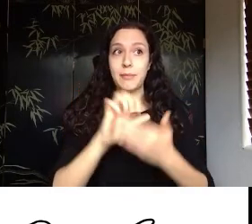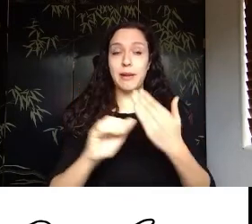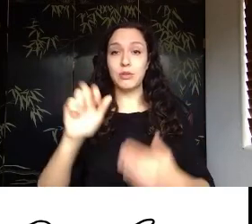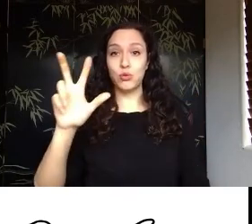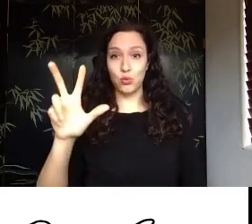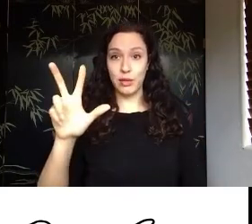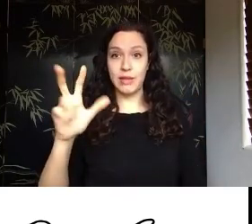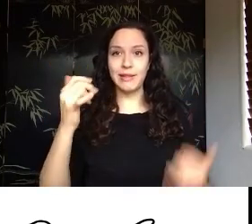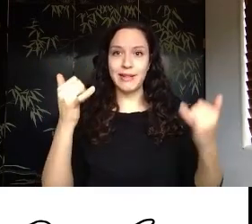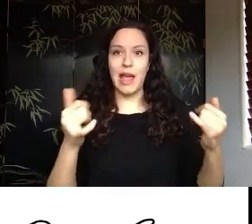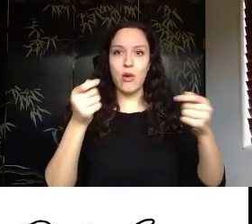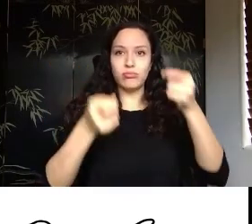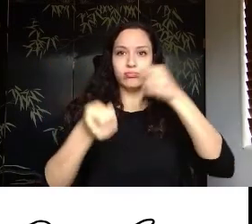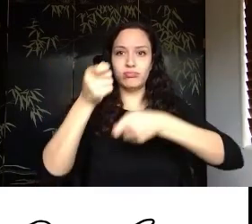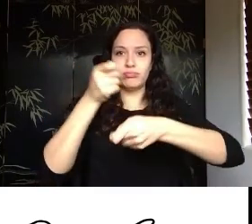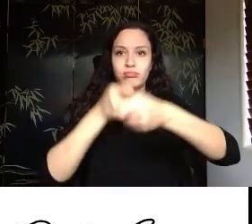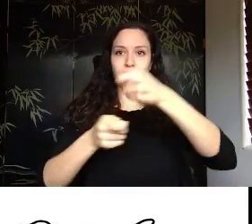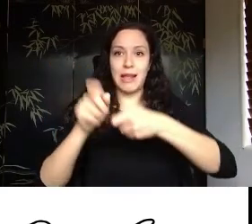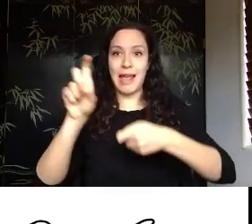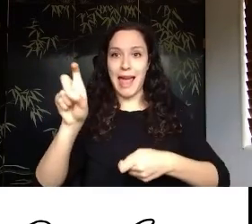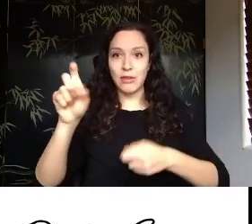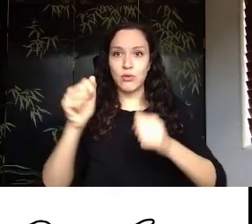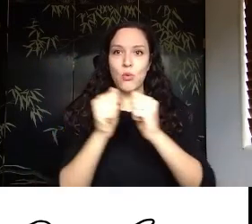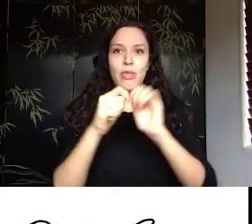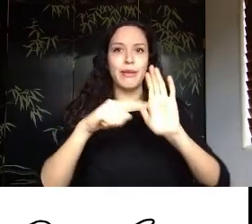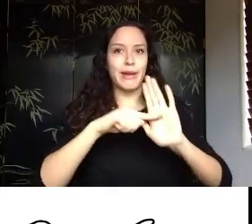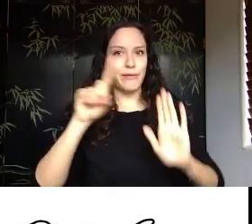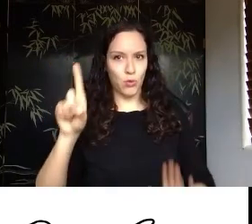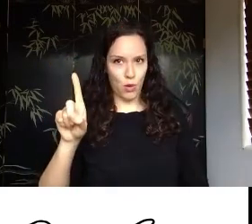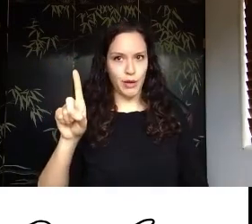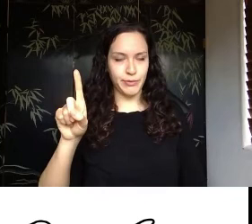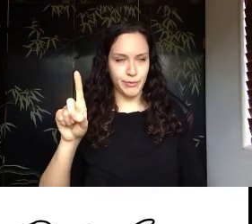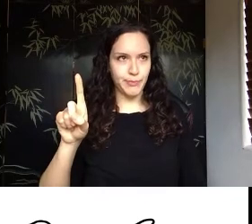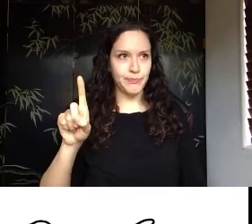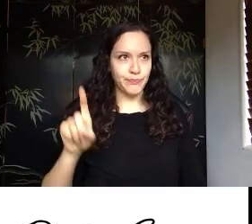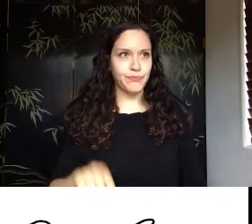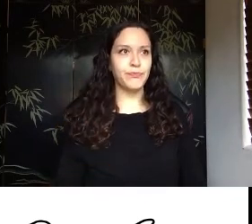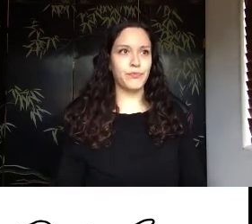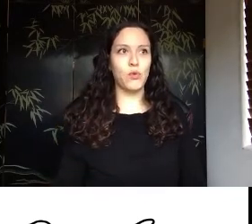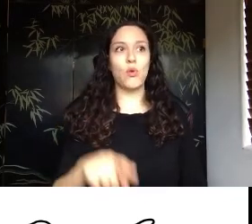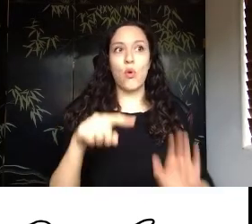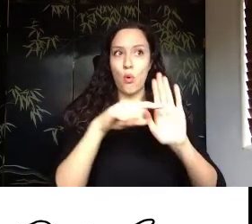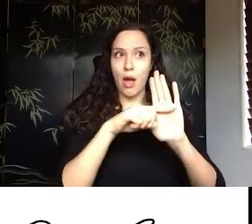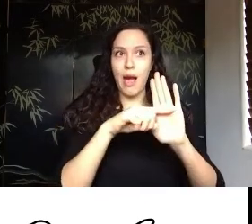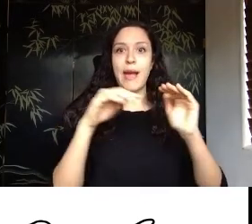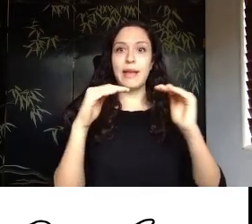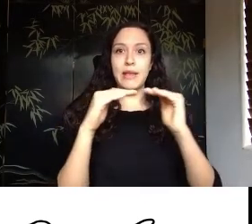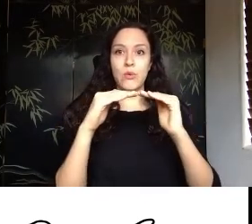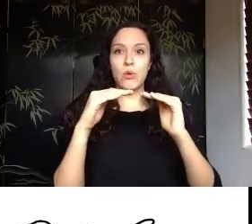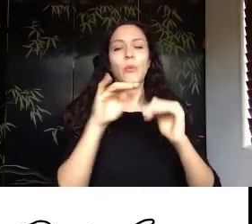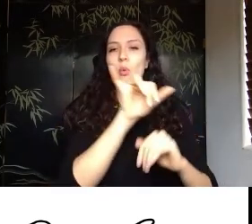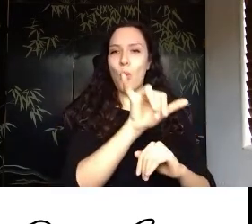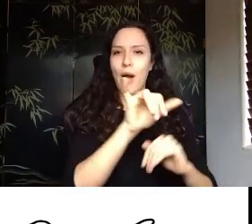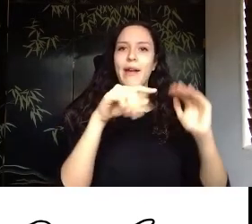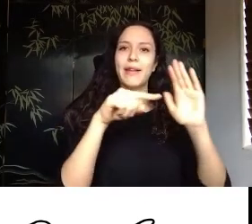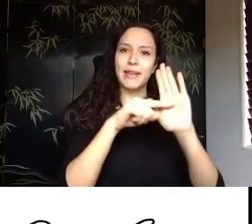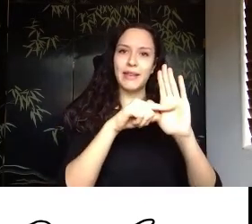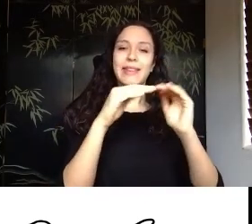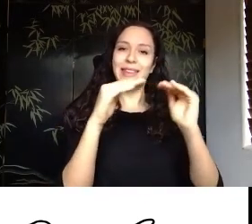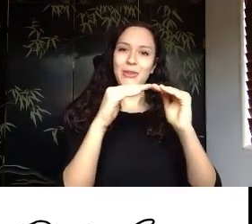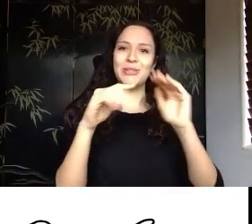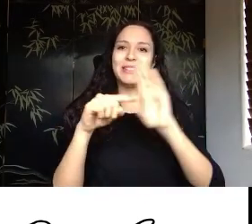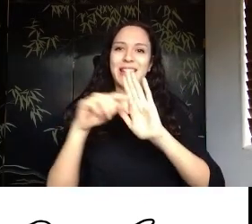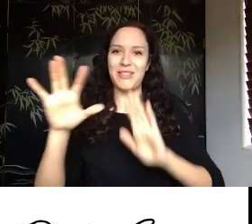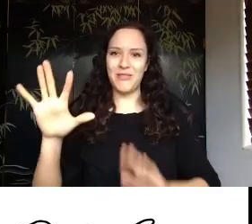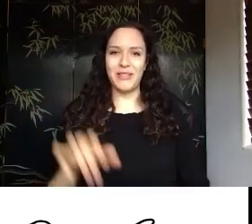1 minus 3, y equals negative 2 minus 3, y equals negative 5. Negative 5.